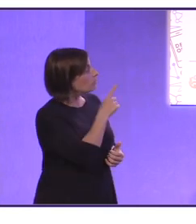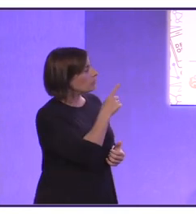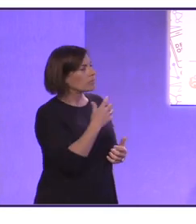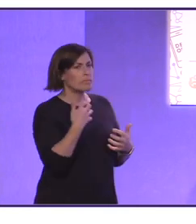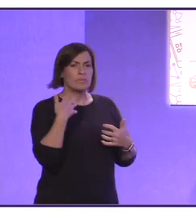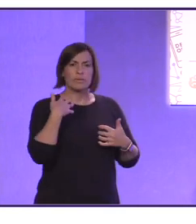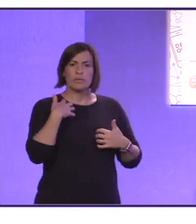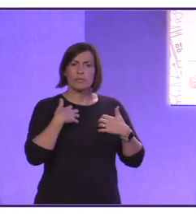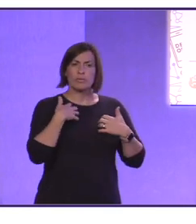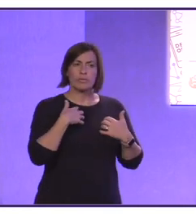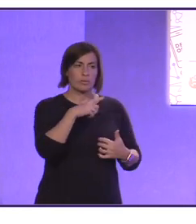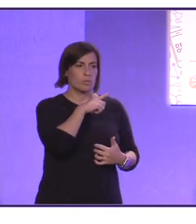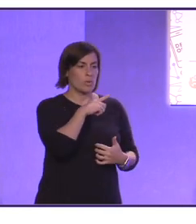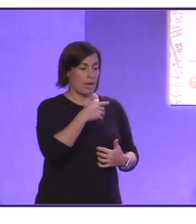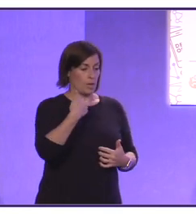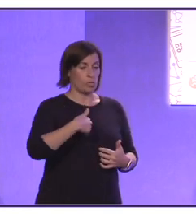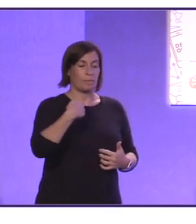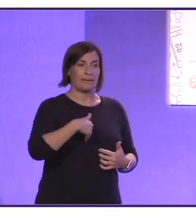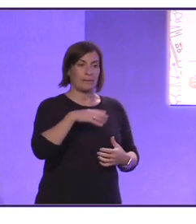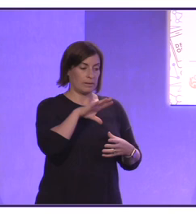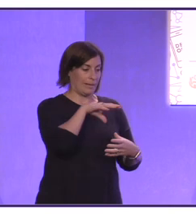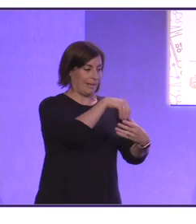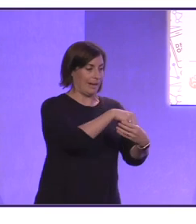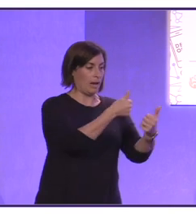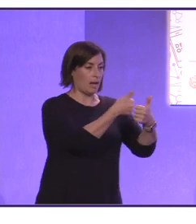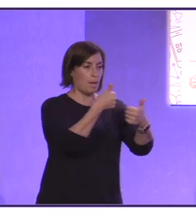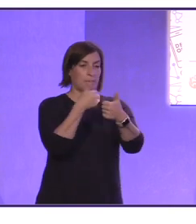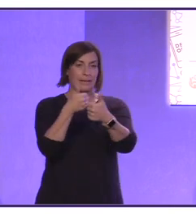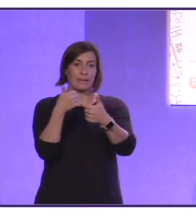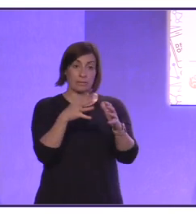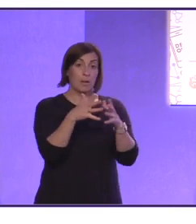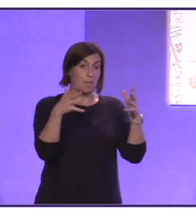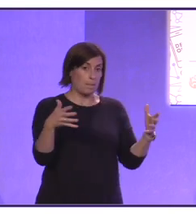of women in different major tech companies.